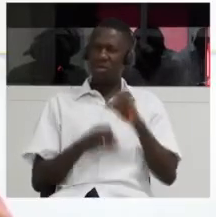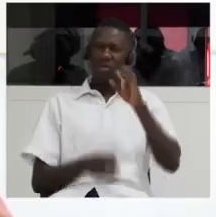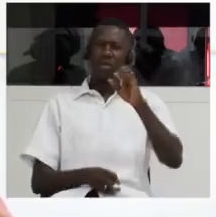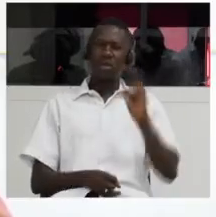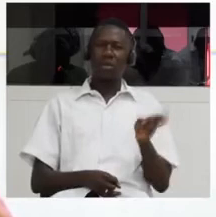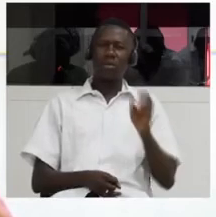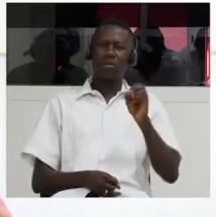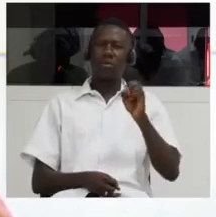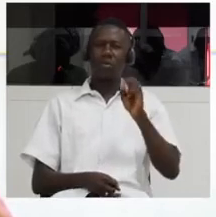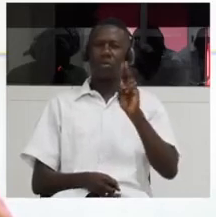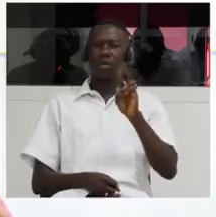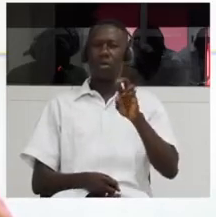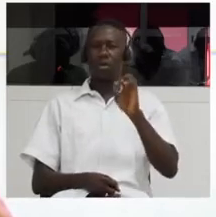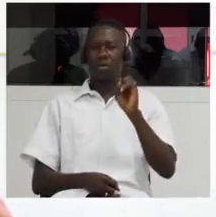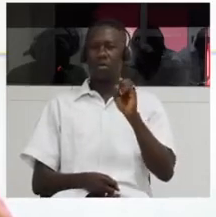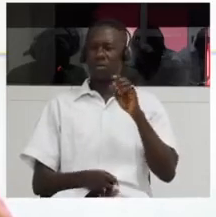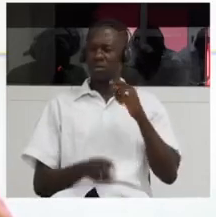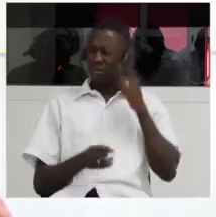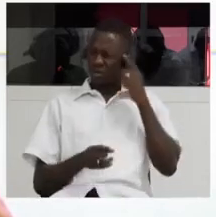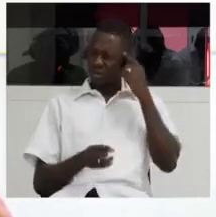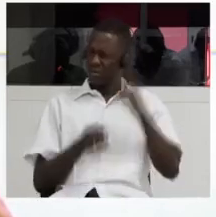think Mustafa was with Sadibu also.